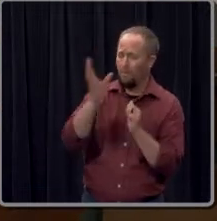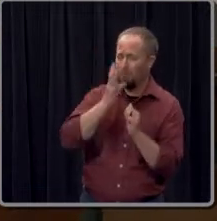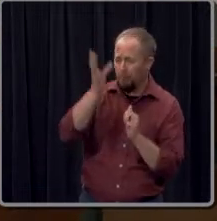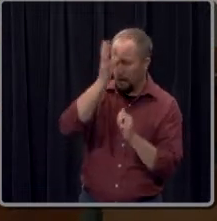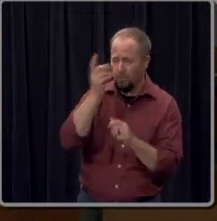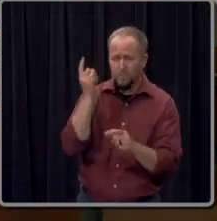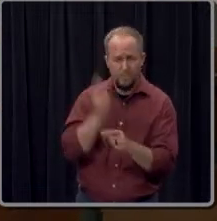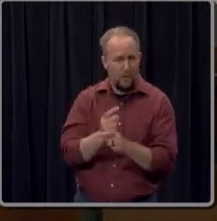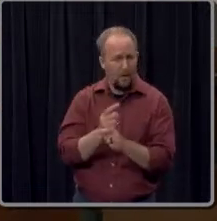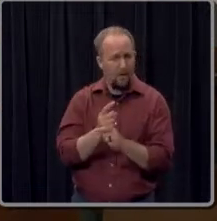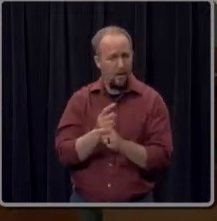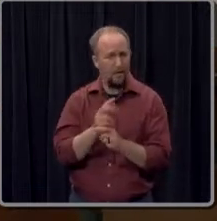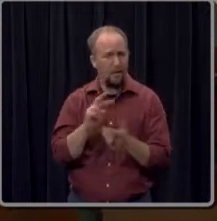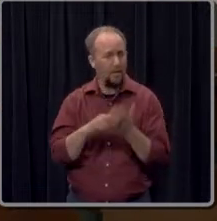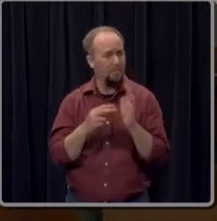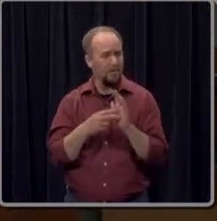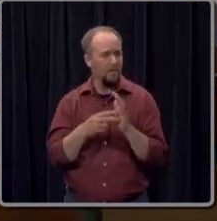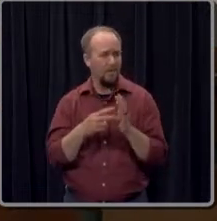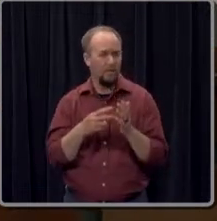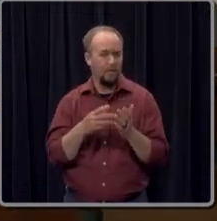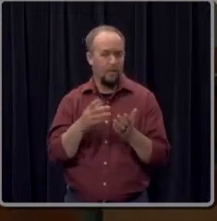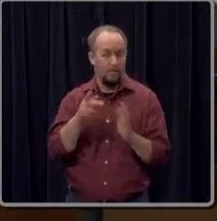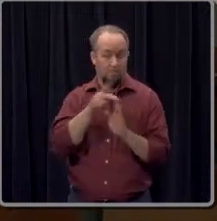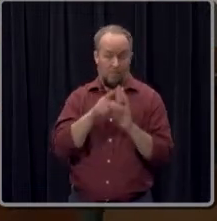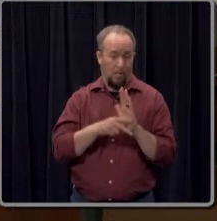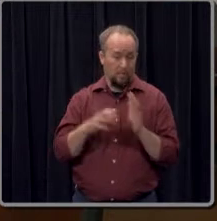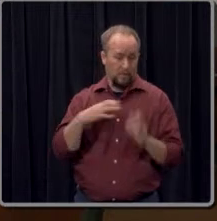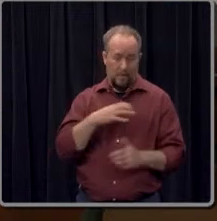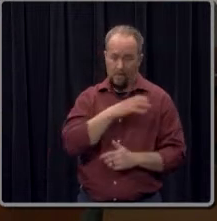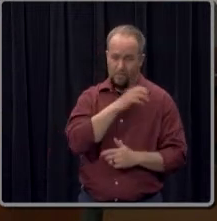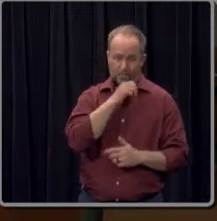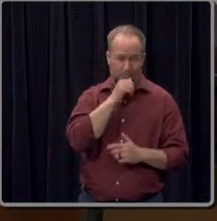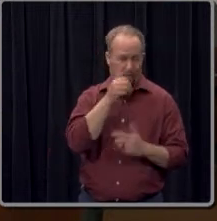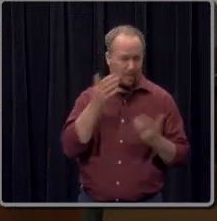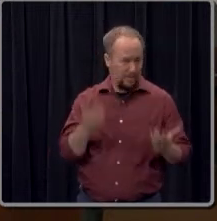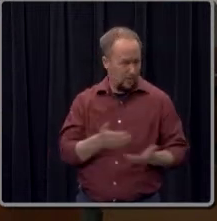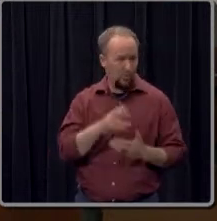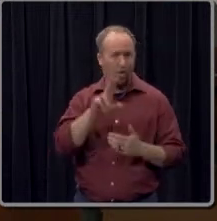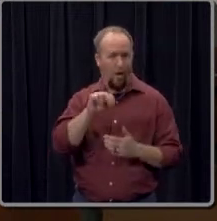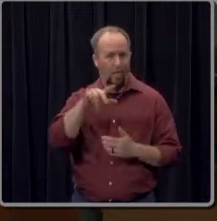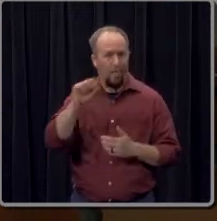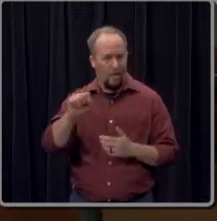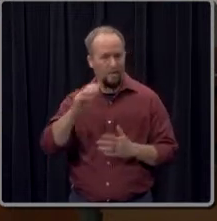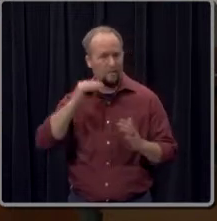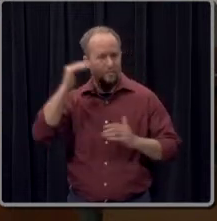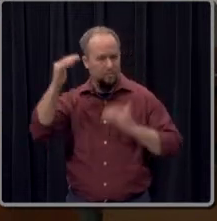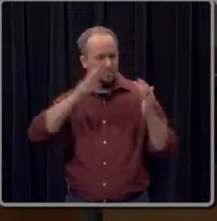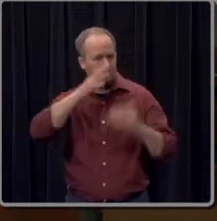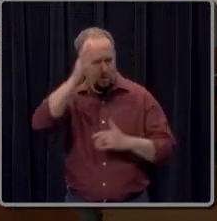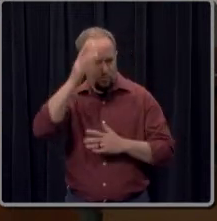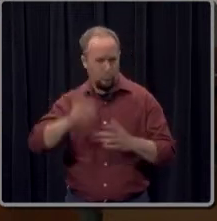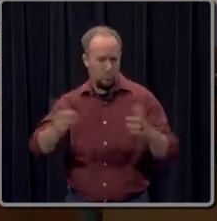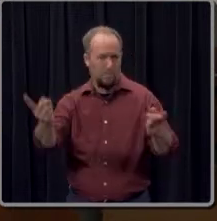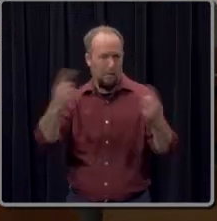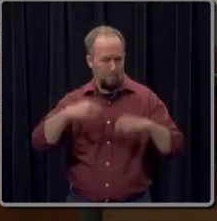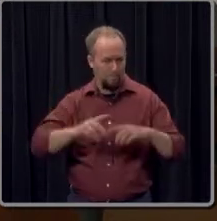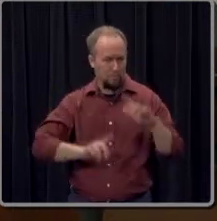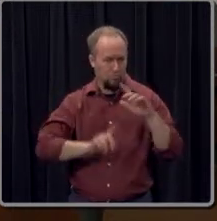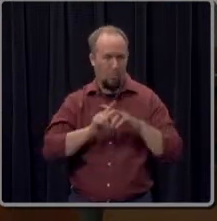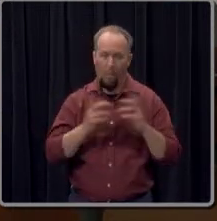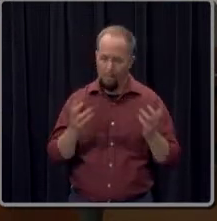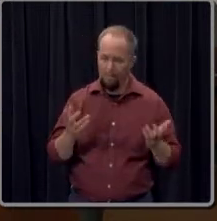mean, the policy council does not exist. We don't have a quorum unless the adults and the parents show up. And